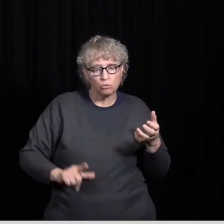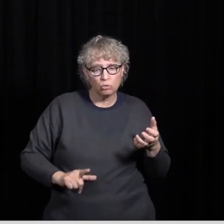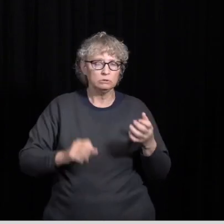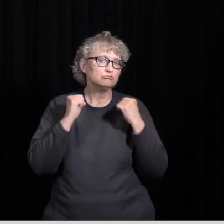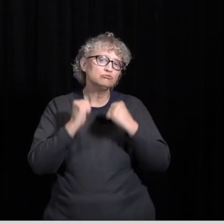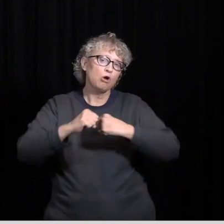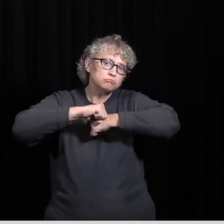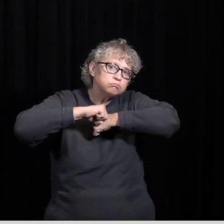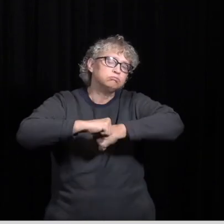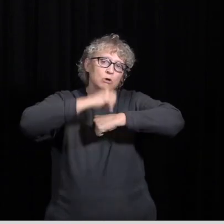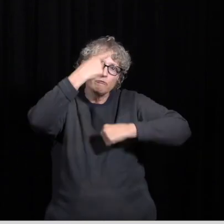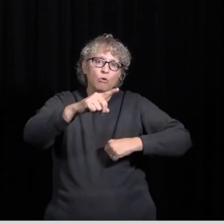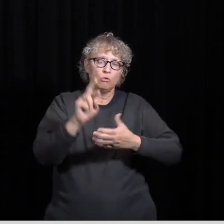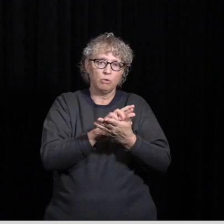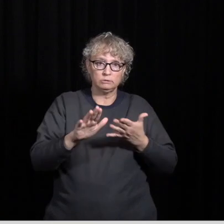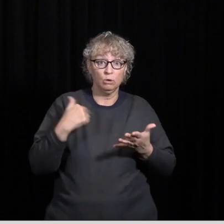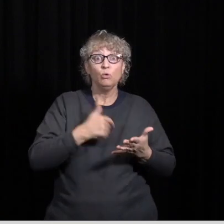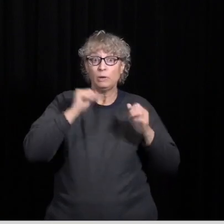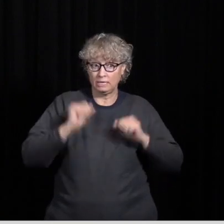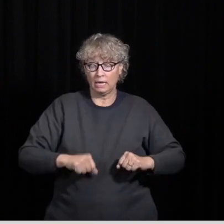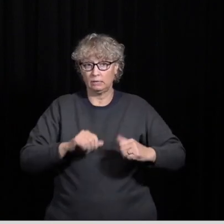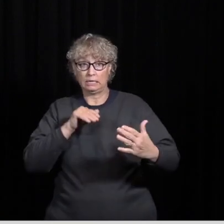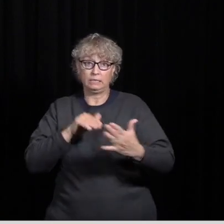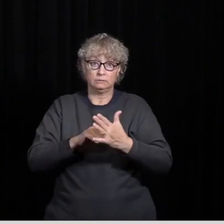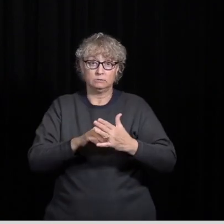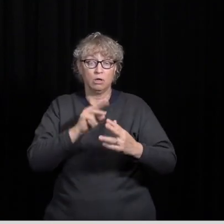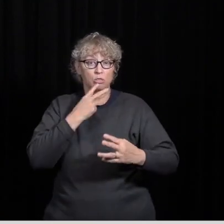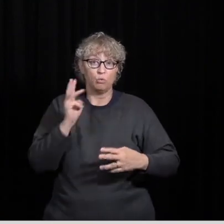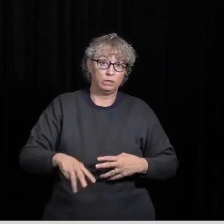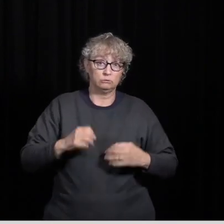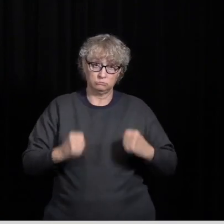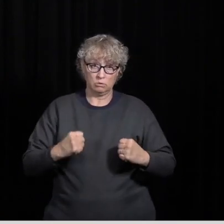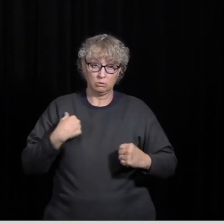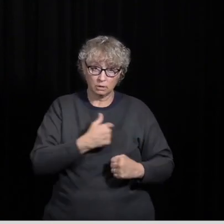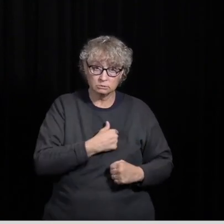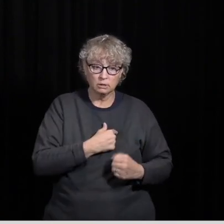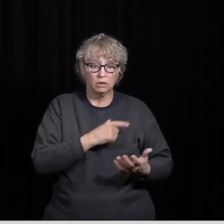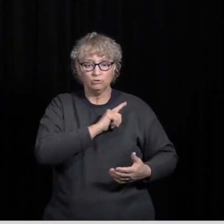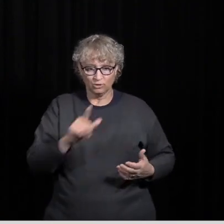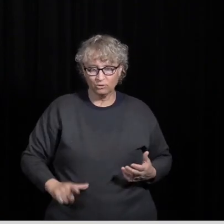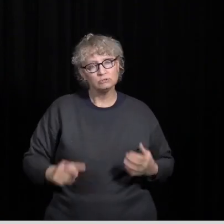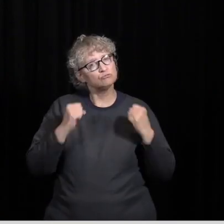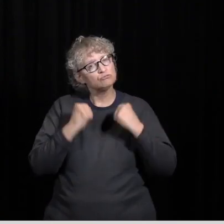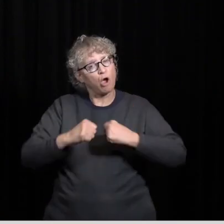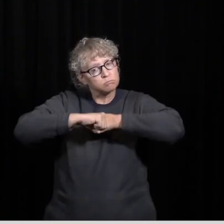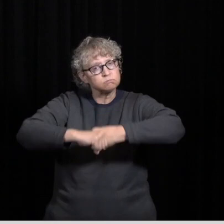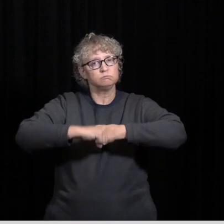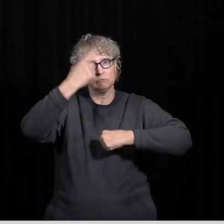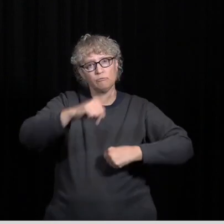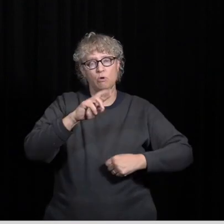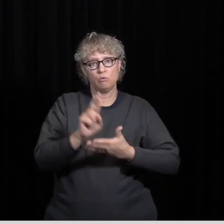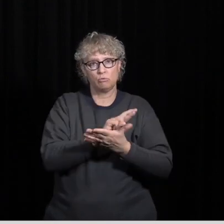righteous. Therefore, we can stand against the wicked. And so what is true? The Lord is a stronghold for the righteous. And what I want you to